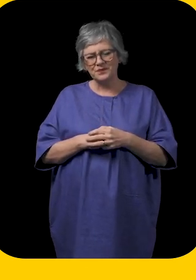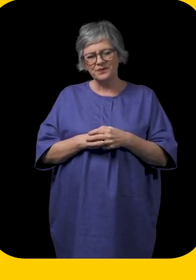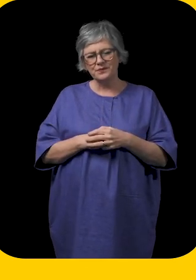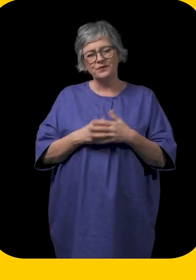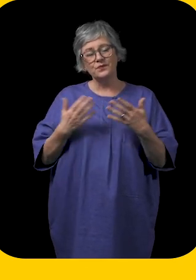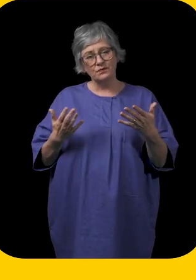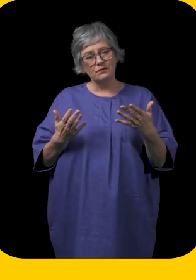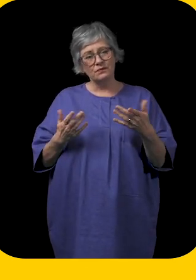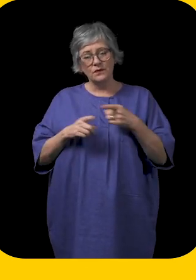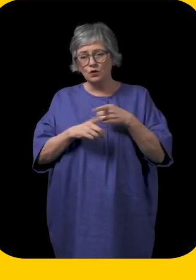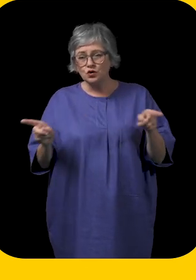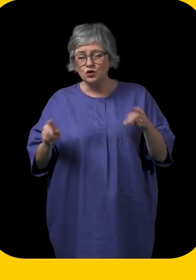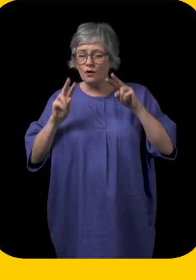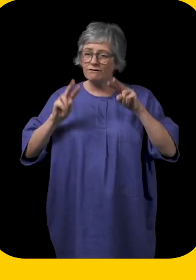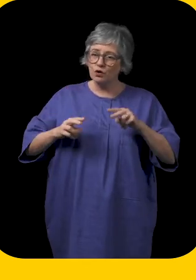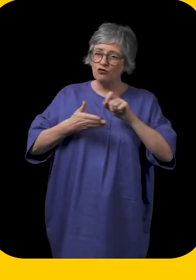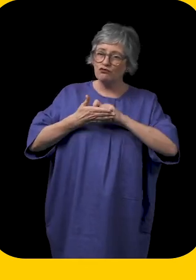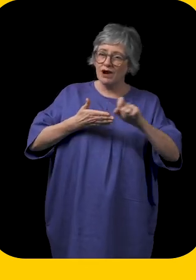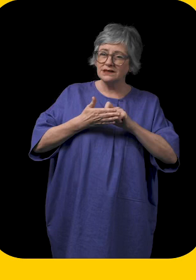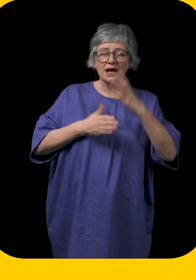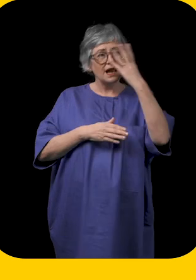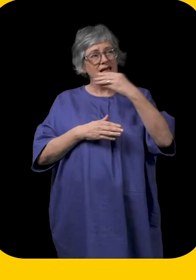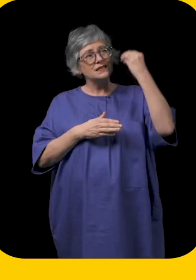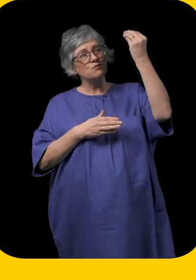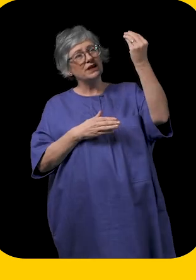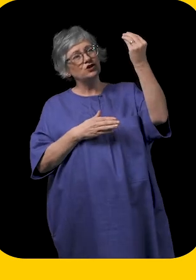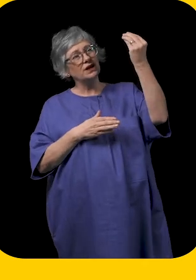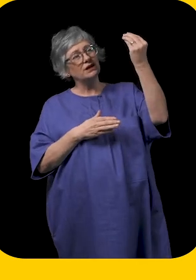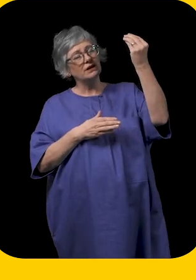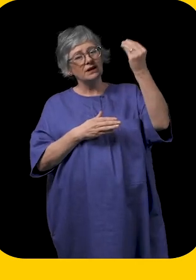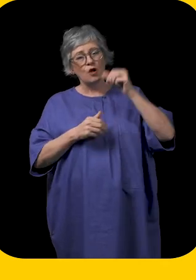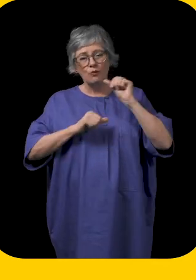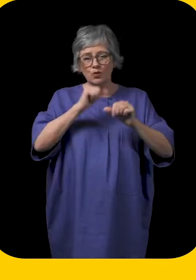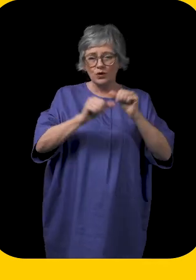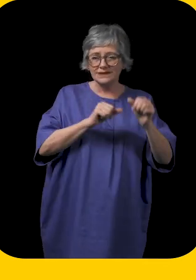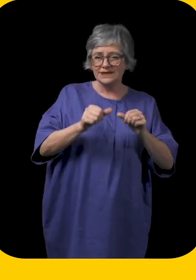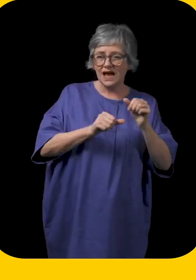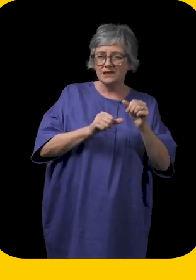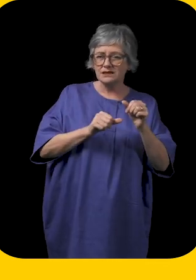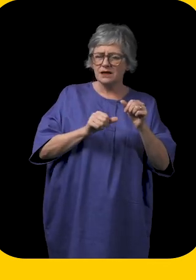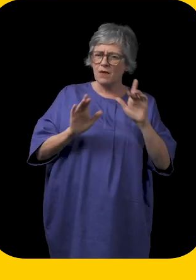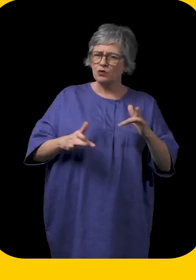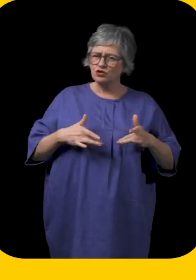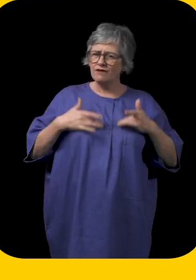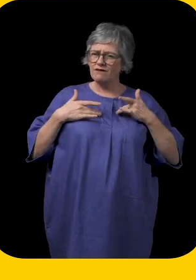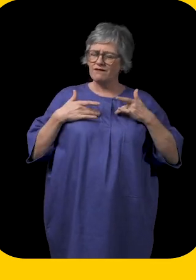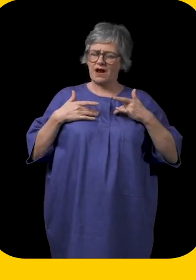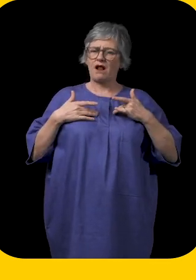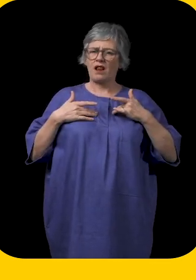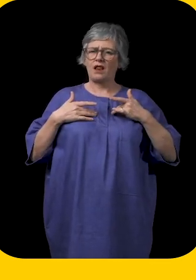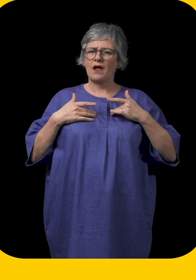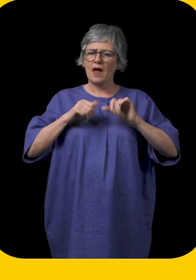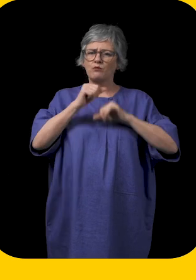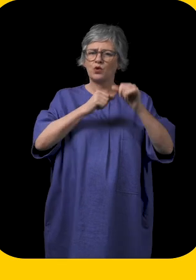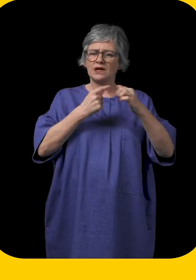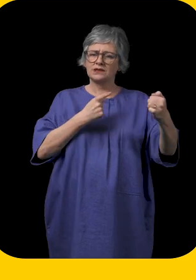Okay. Do you view writing as a kind of spiritual or cathartic process? And if so, how do you feel that